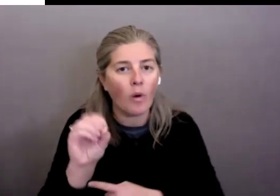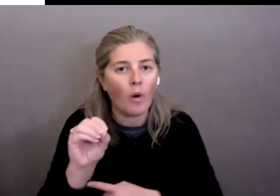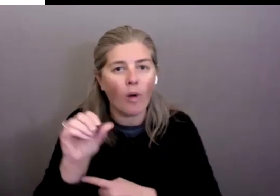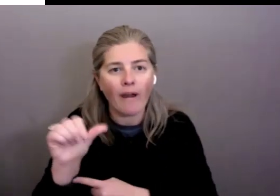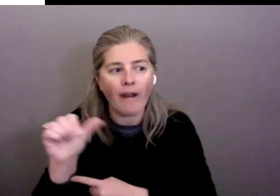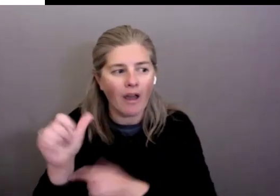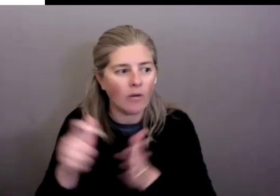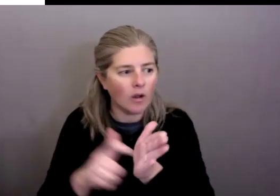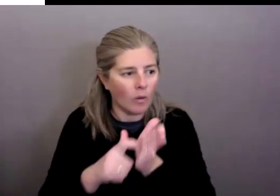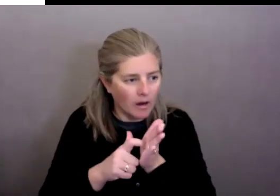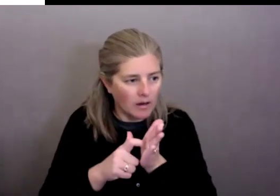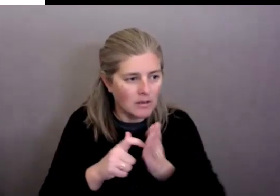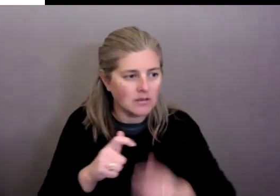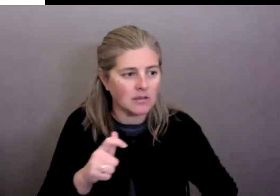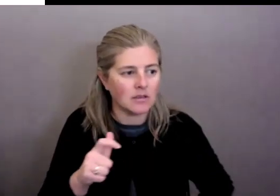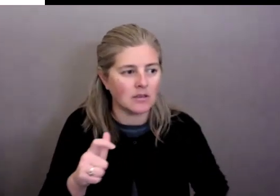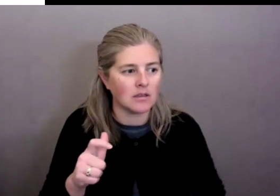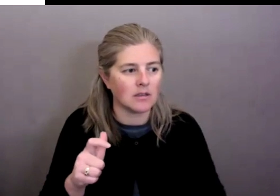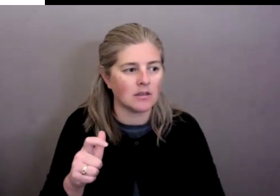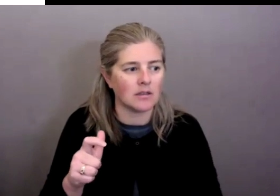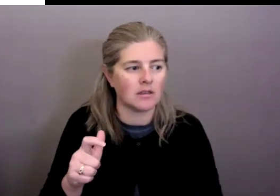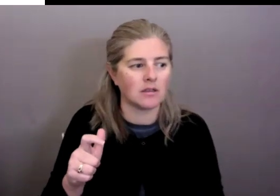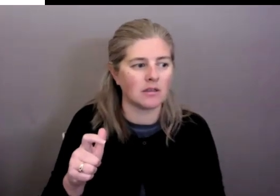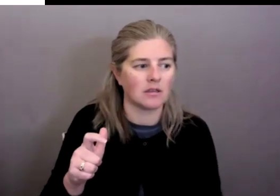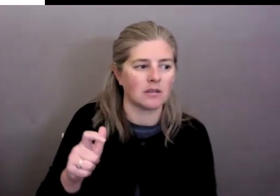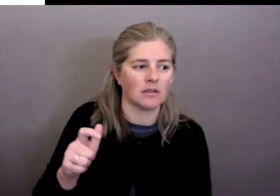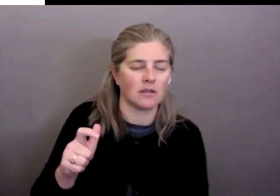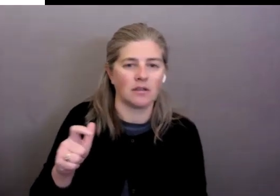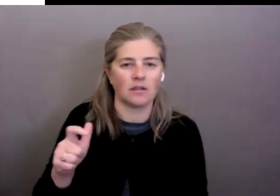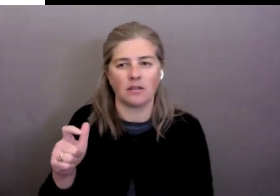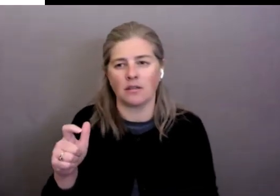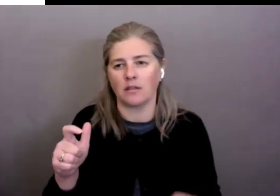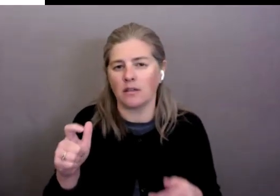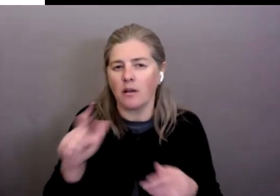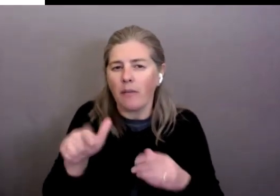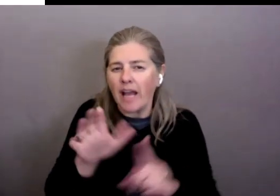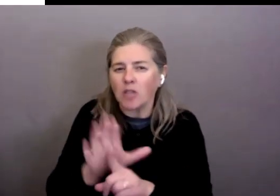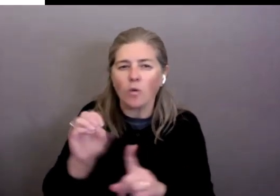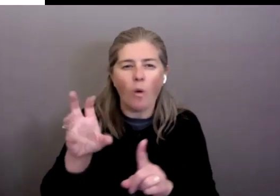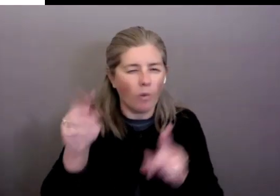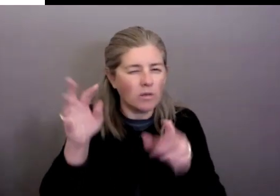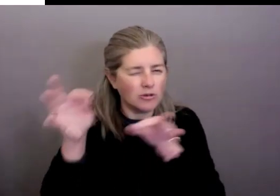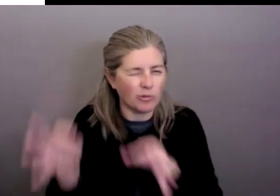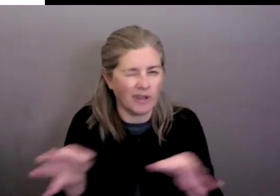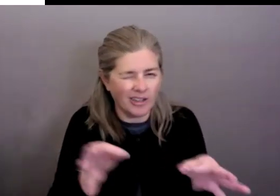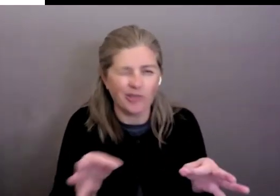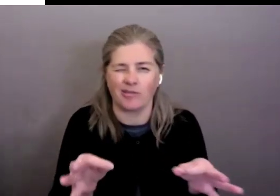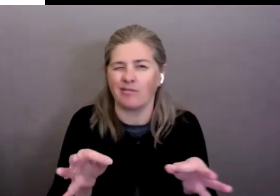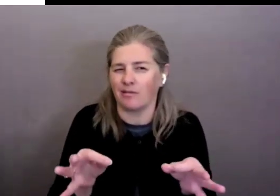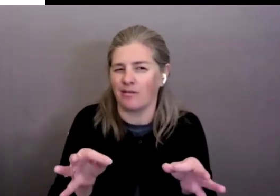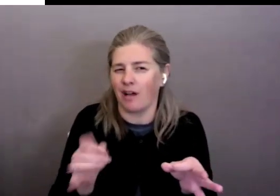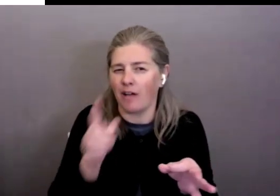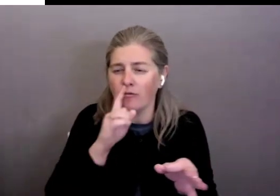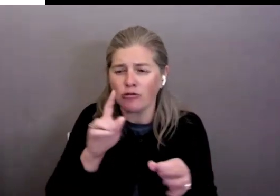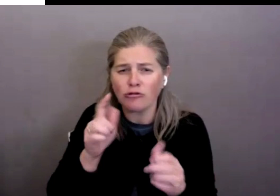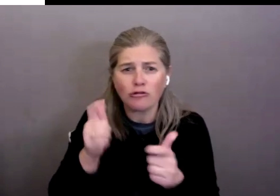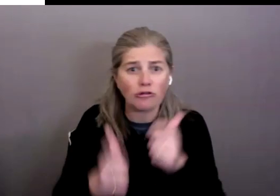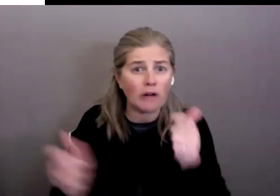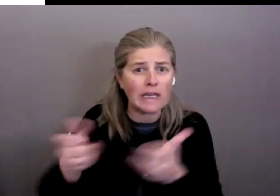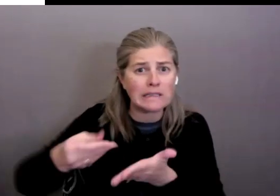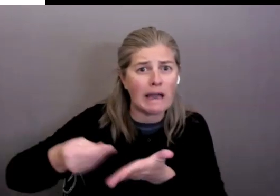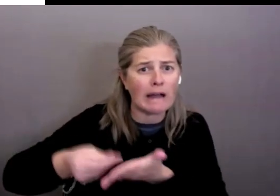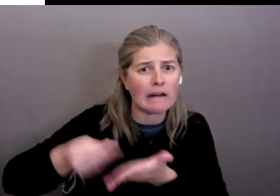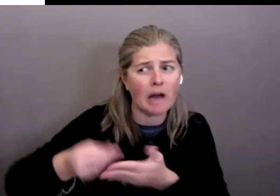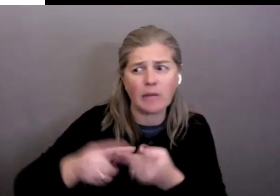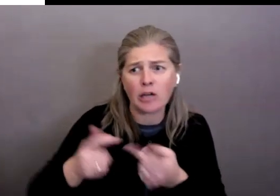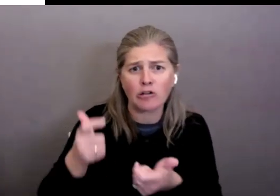that AAAs provide Title III services by doing its own determination of greatest economic and greatest social need and providing